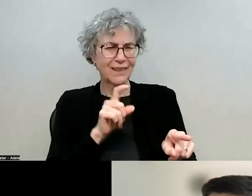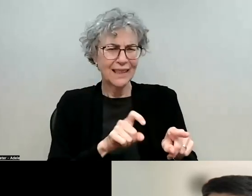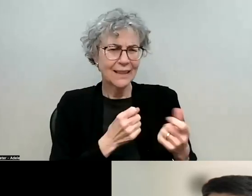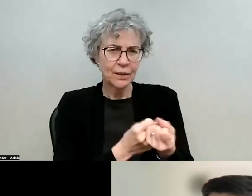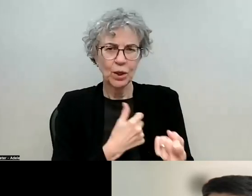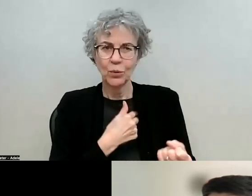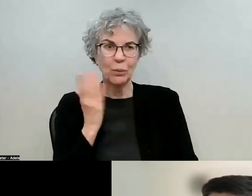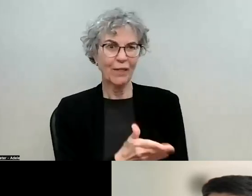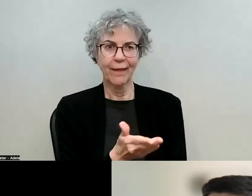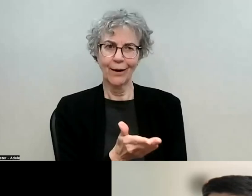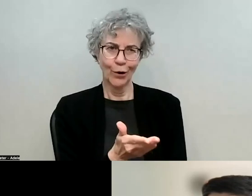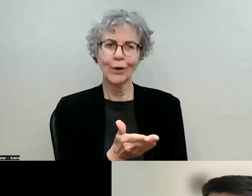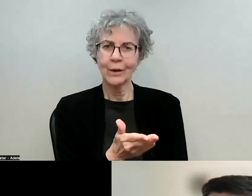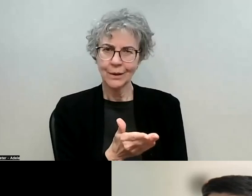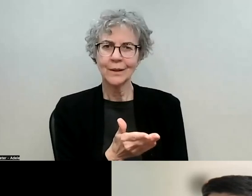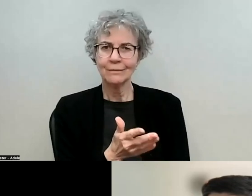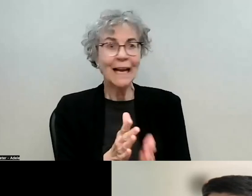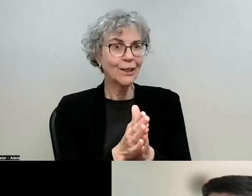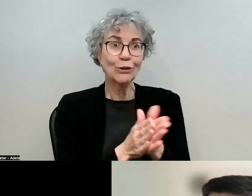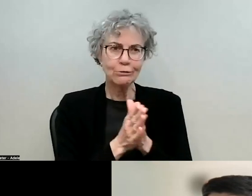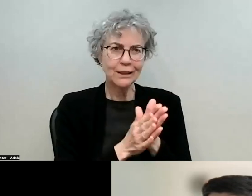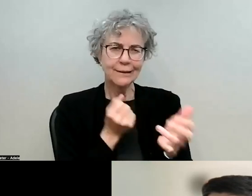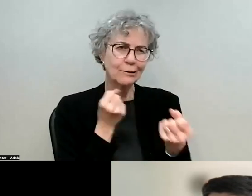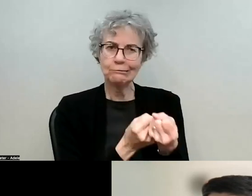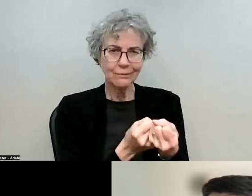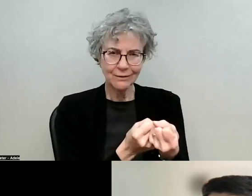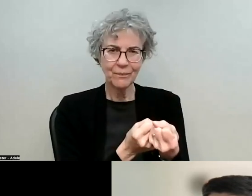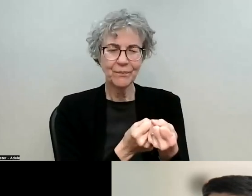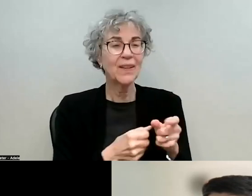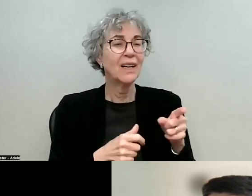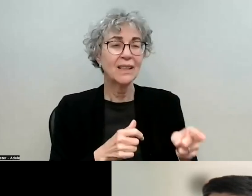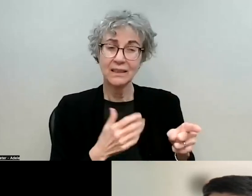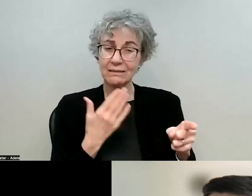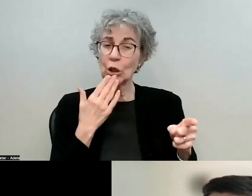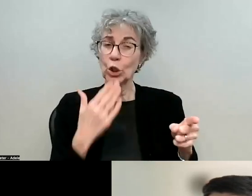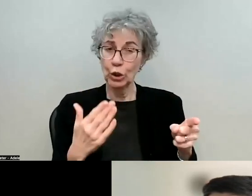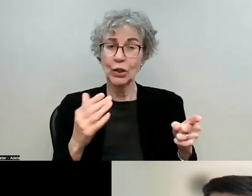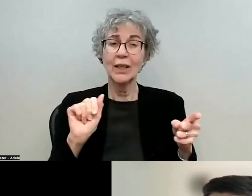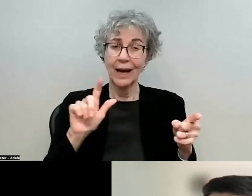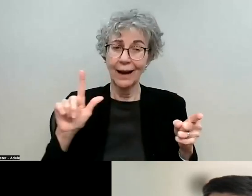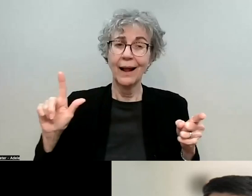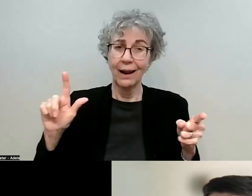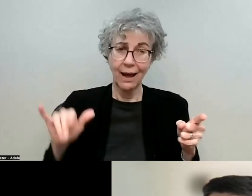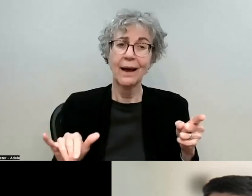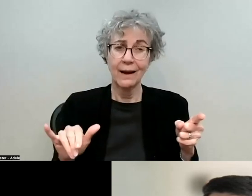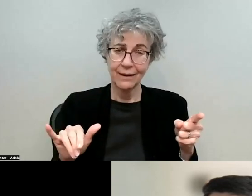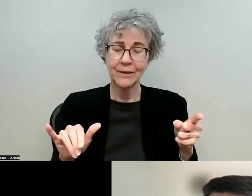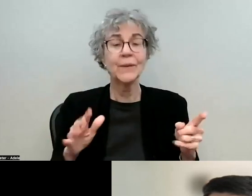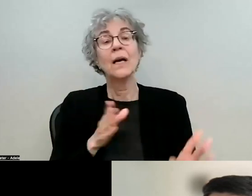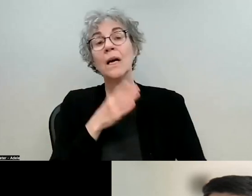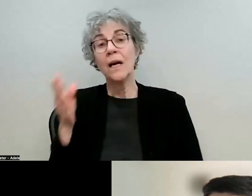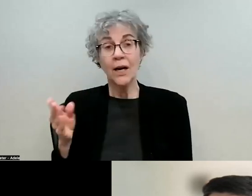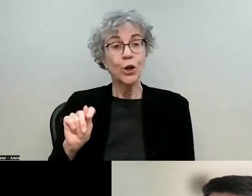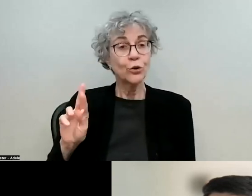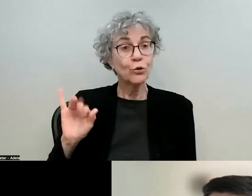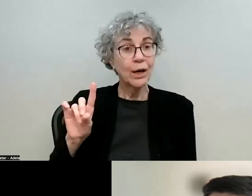within, right away, enthusiastically supporting that. He's become a good ally. With the Tridel